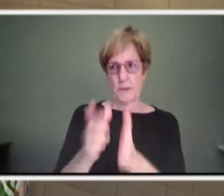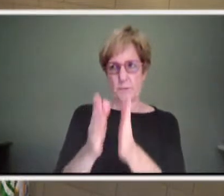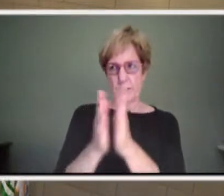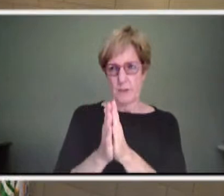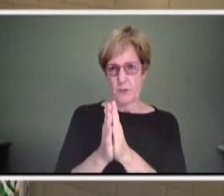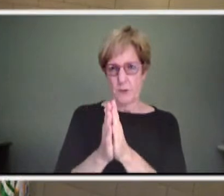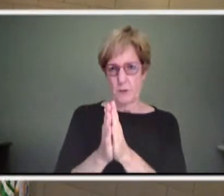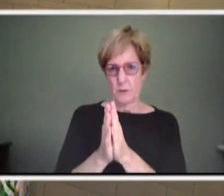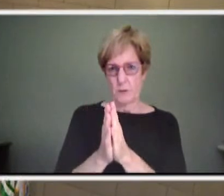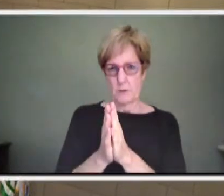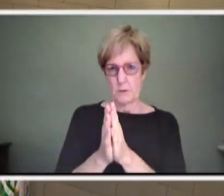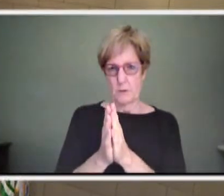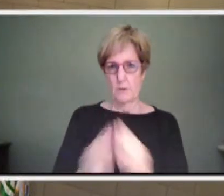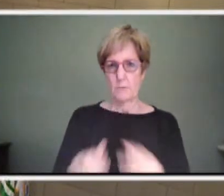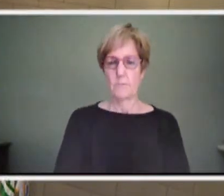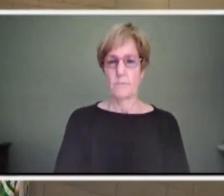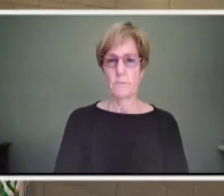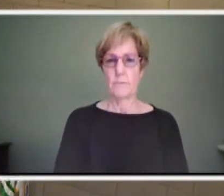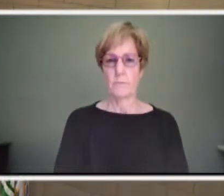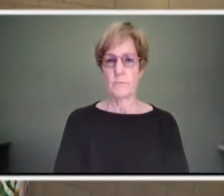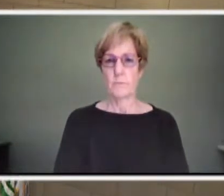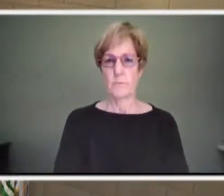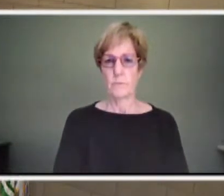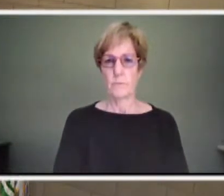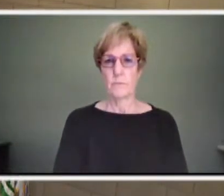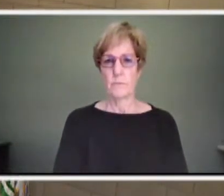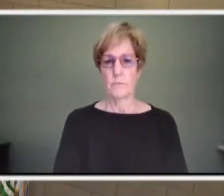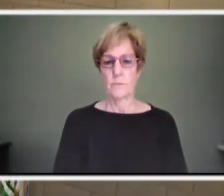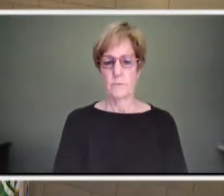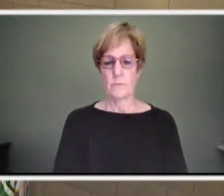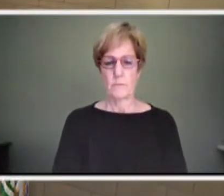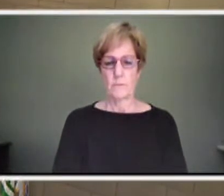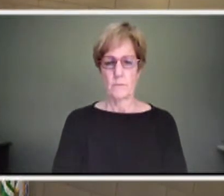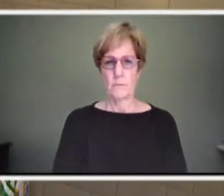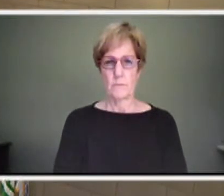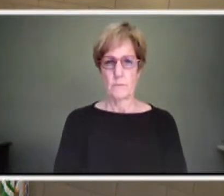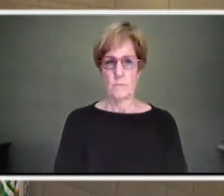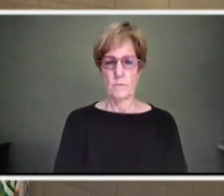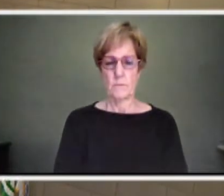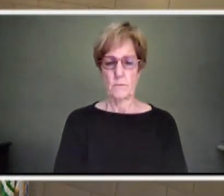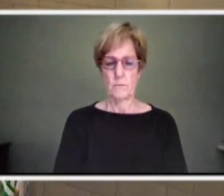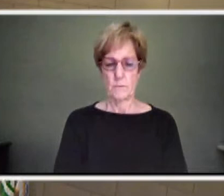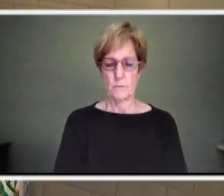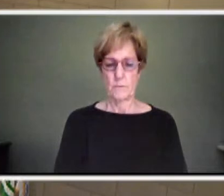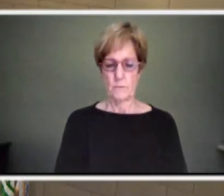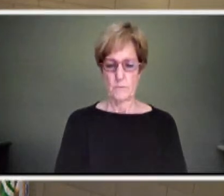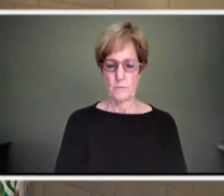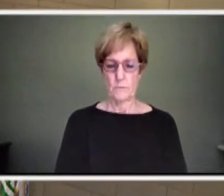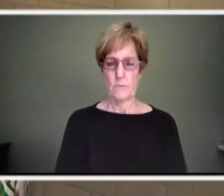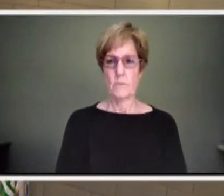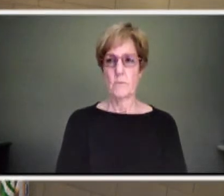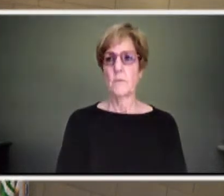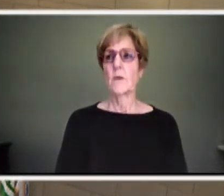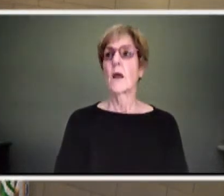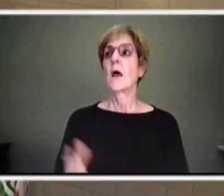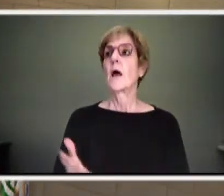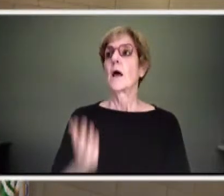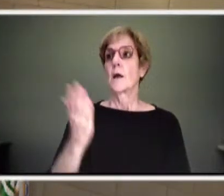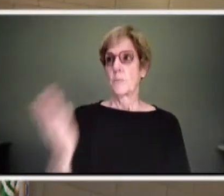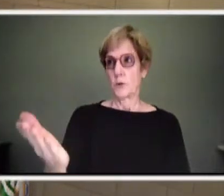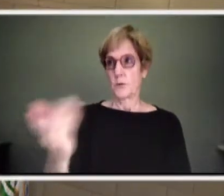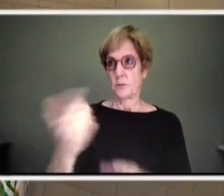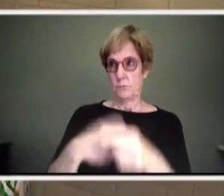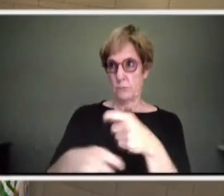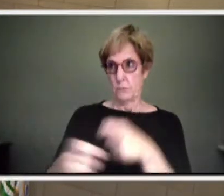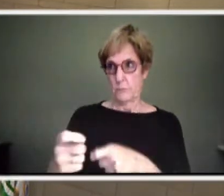I've Adopted for second. I have a substitute motion that's been made and properly second. Who